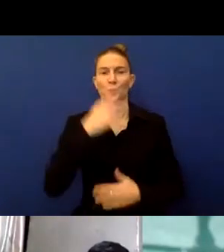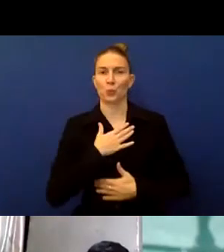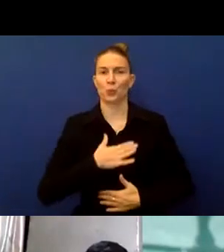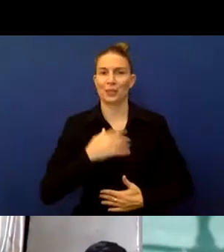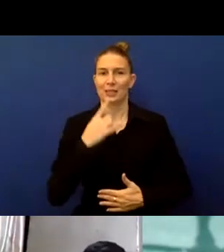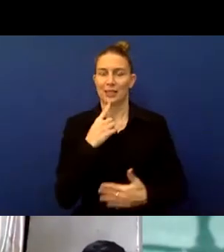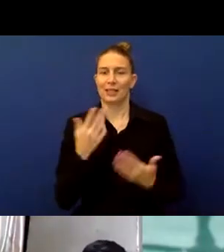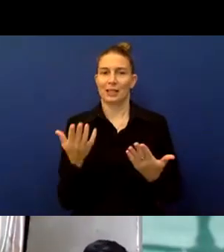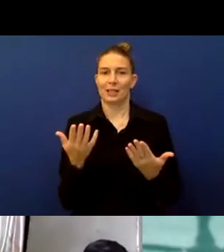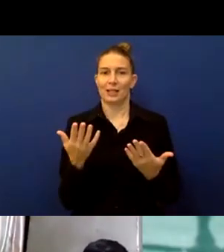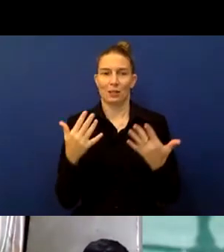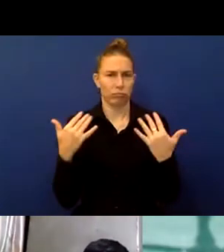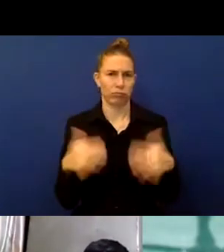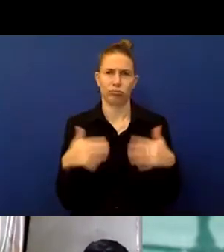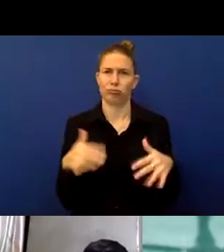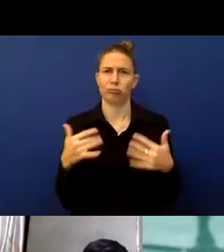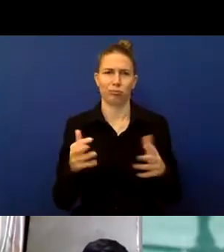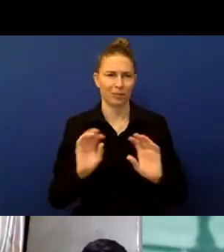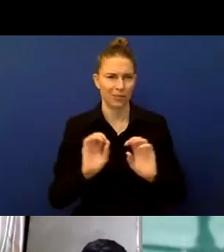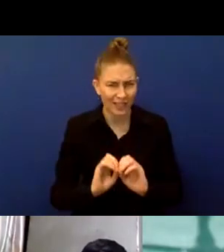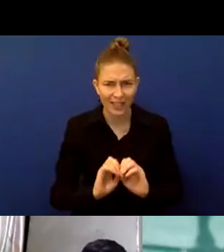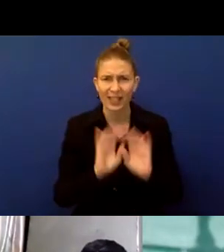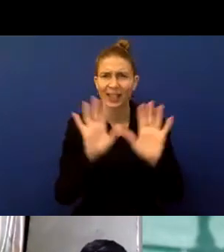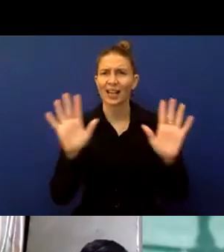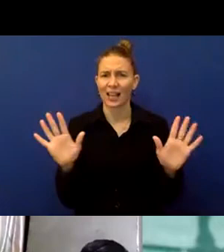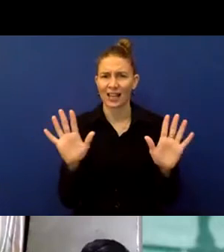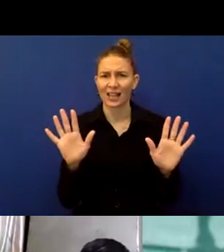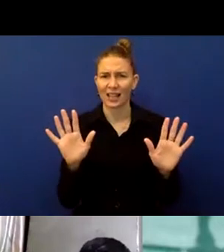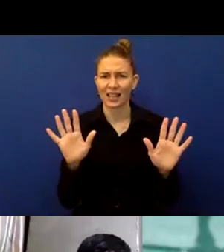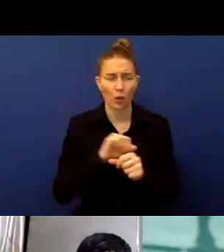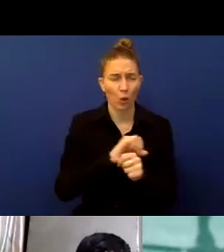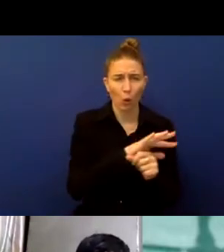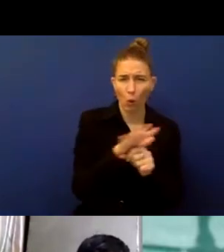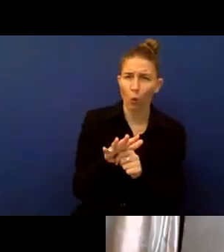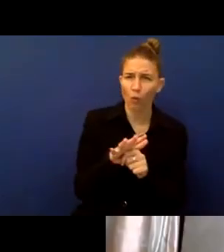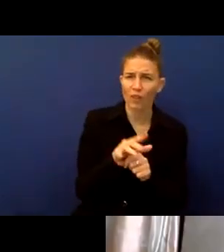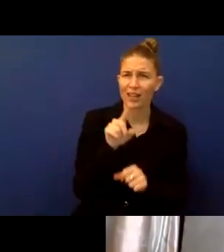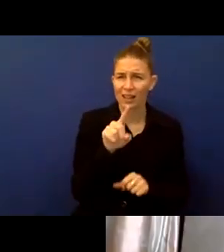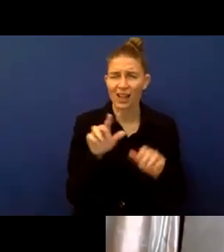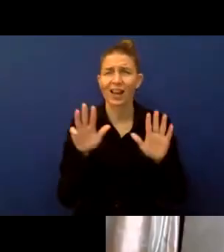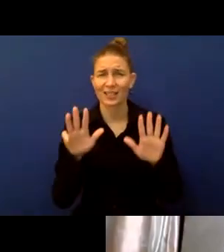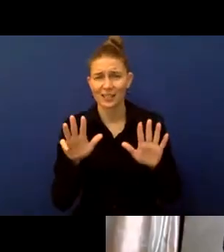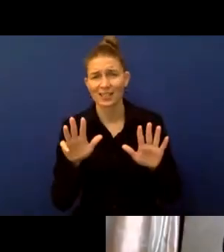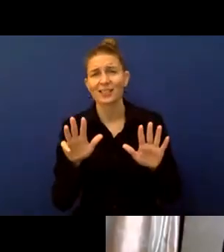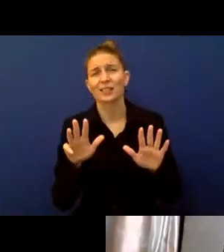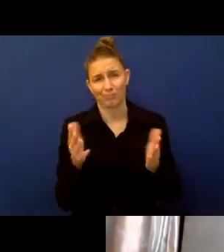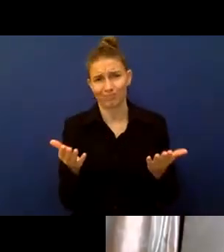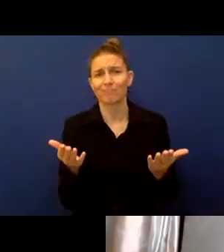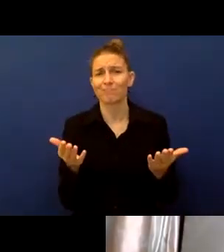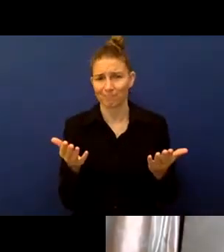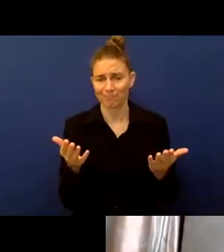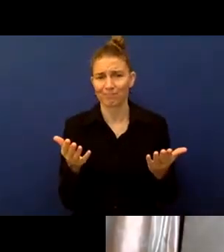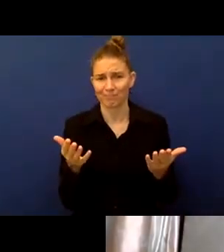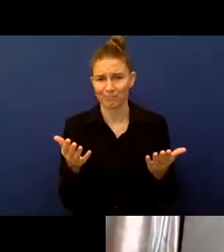it's very clear that if anything, COVID-19 has in fact accelerated the need